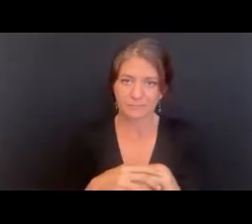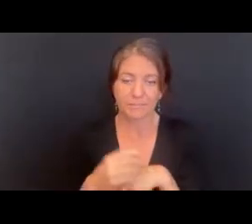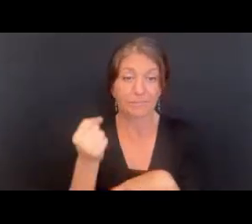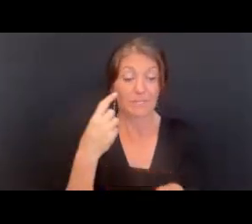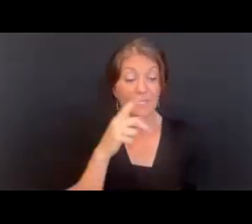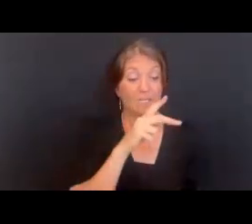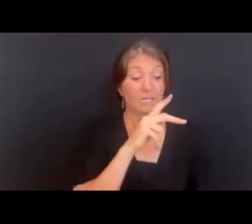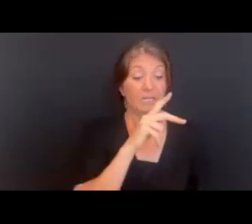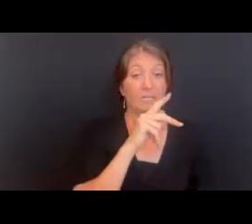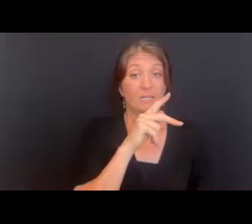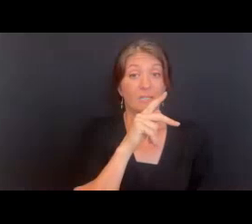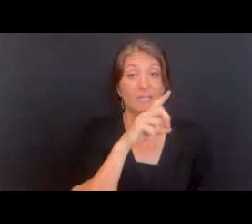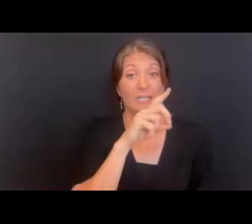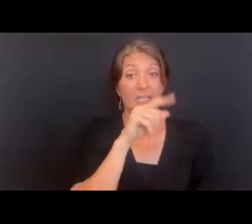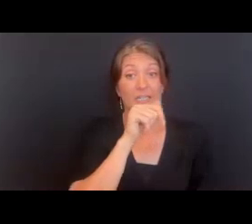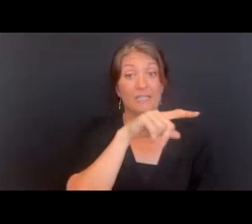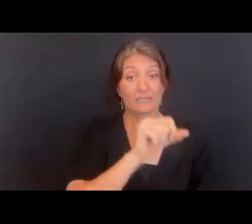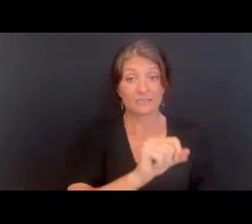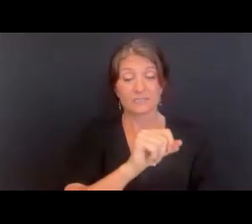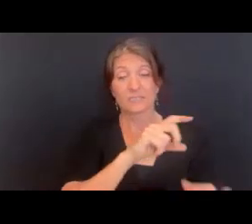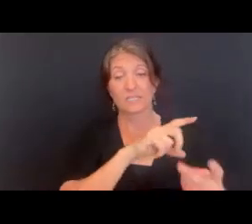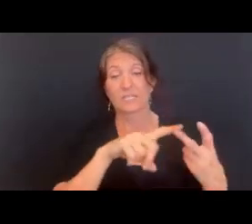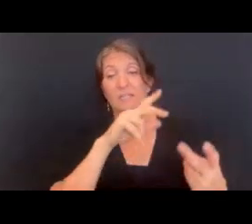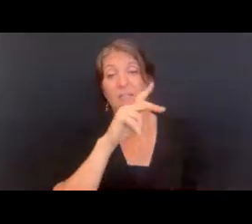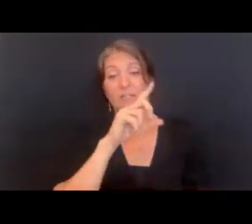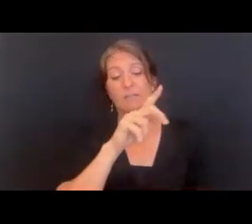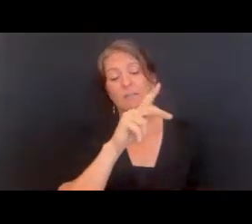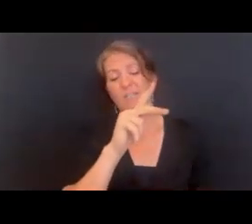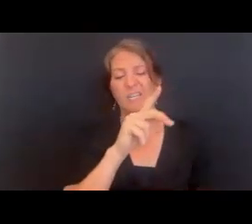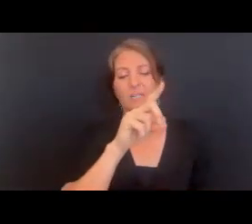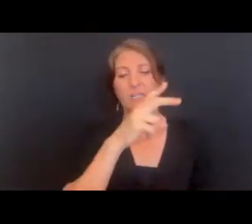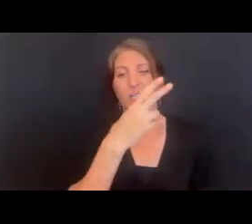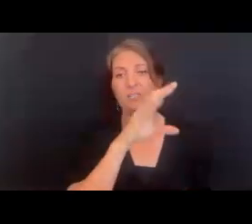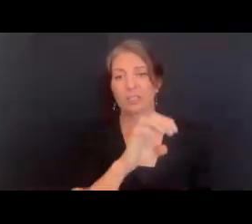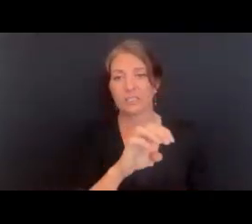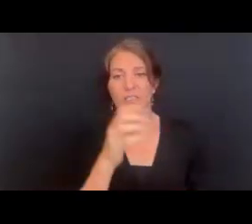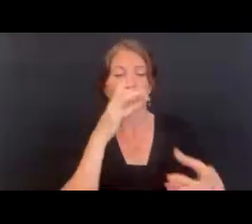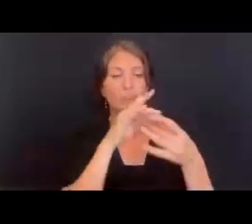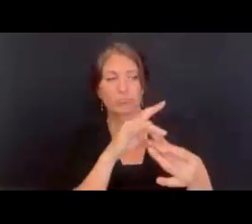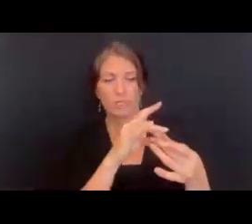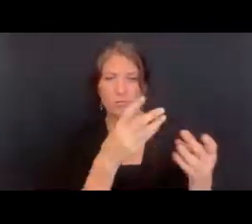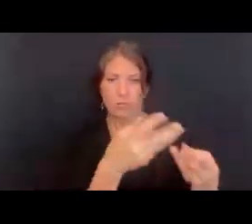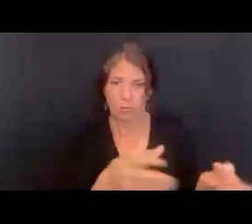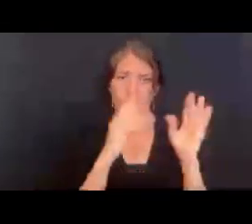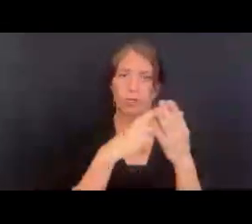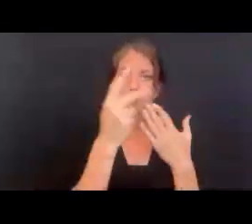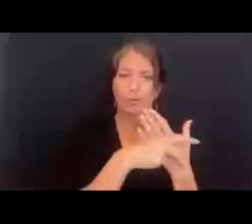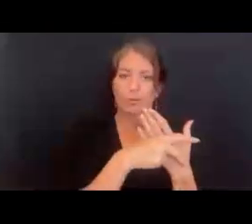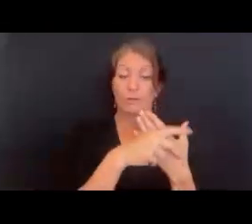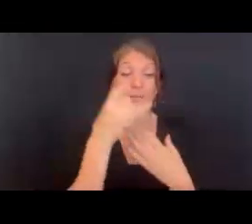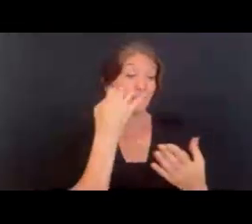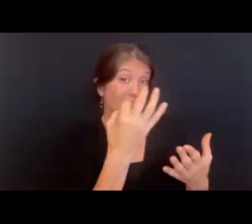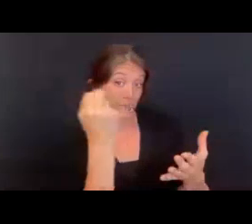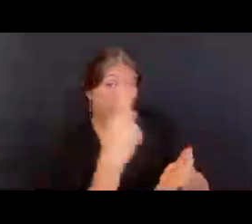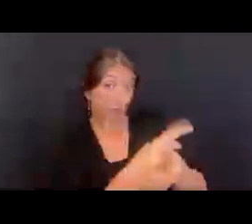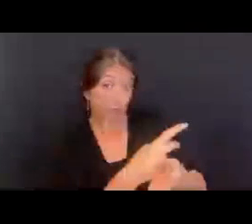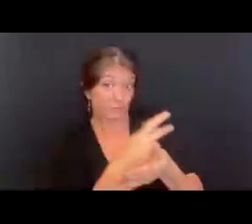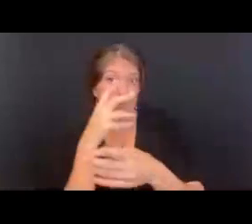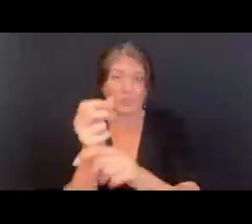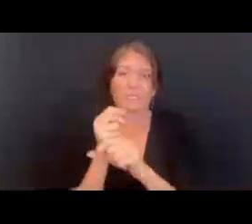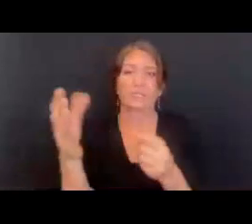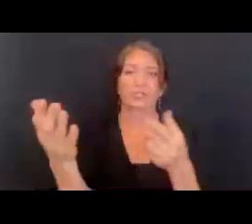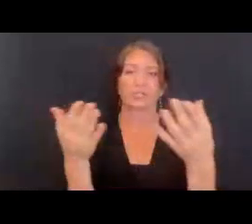and KDHE coordinate the overall program, and when approved, the participant receives their services and